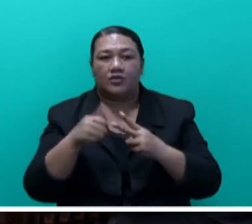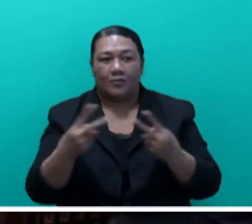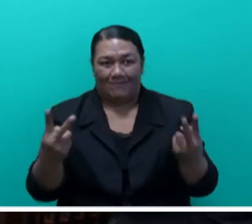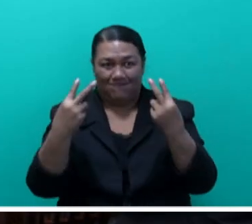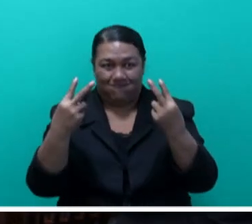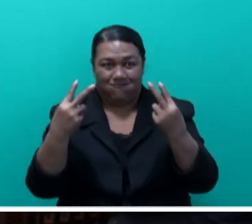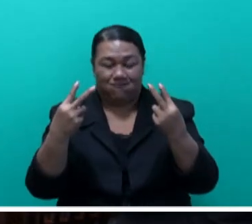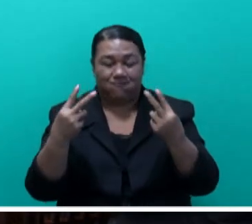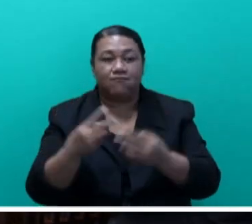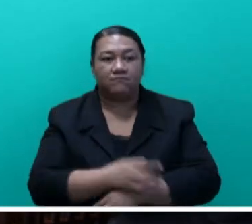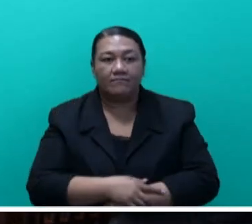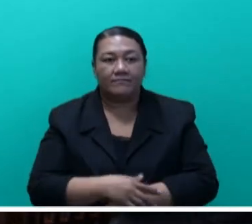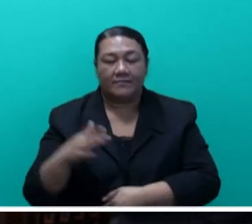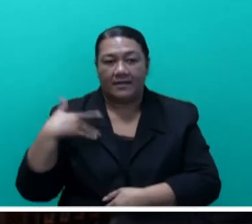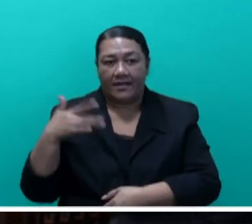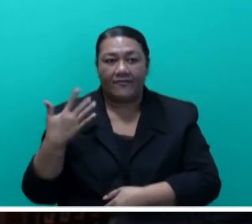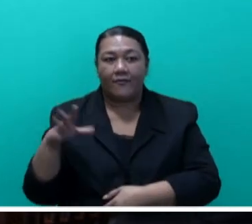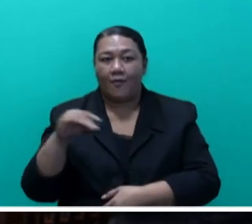live from their comfort zone.